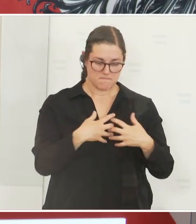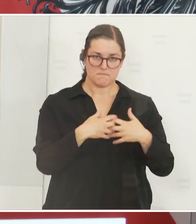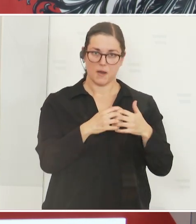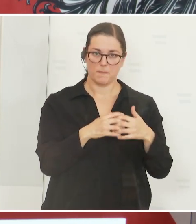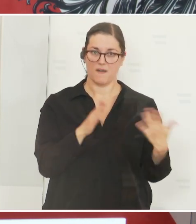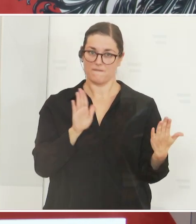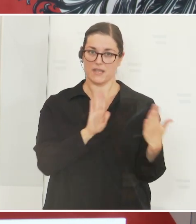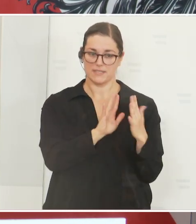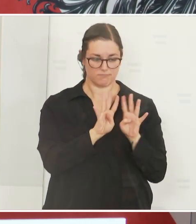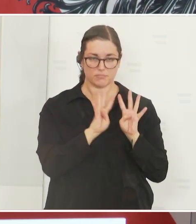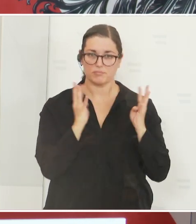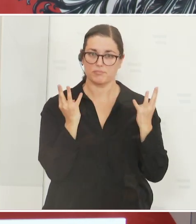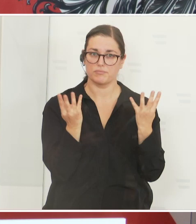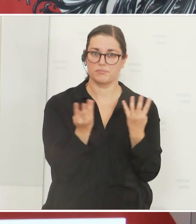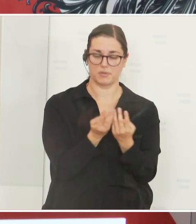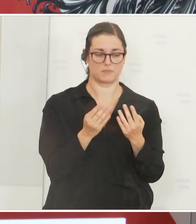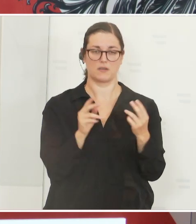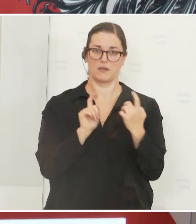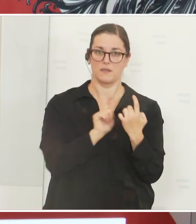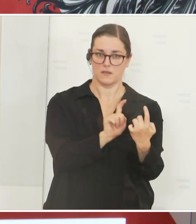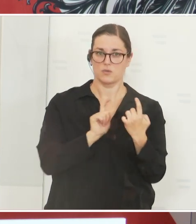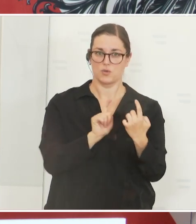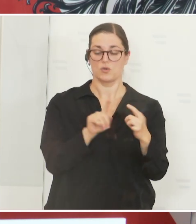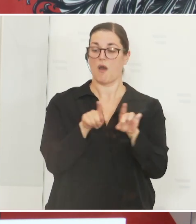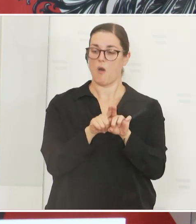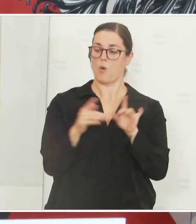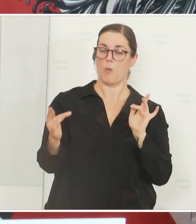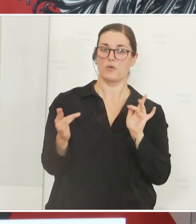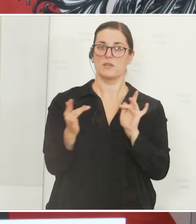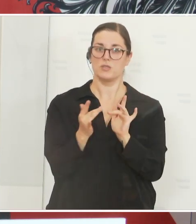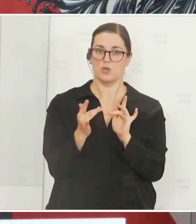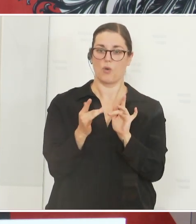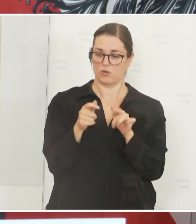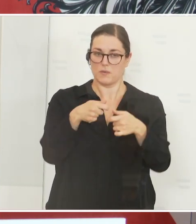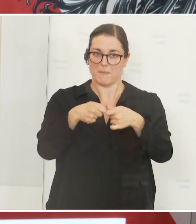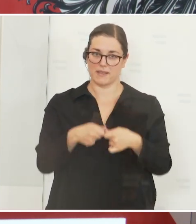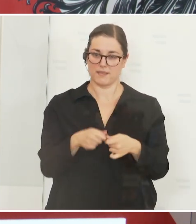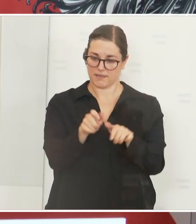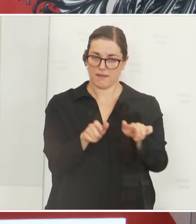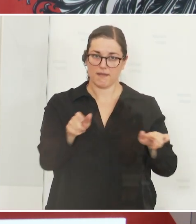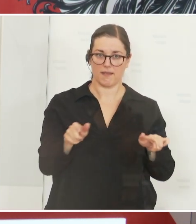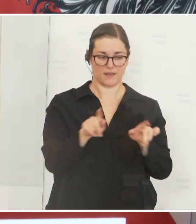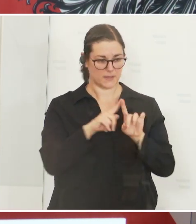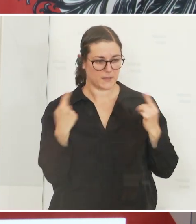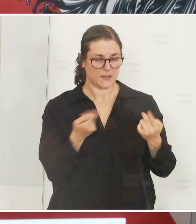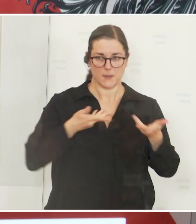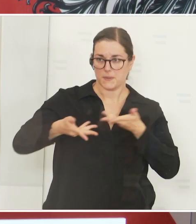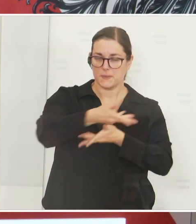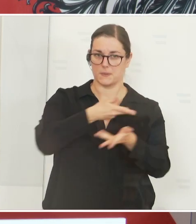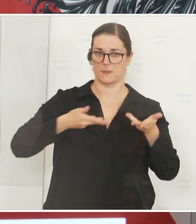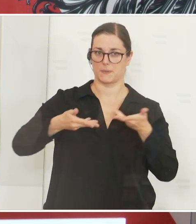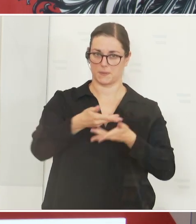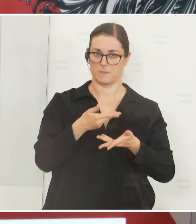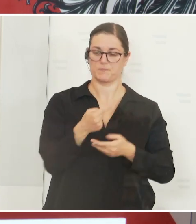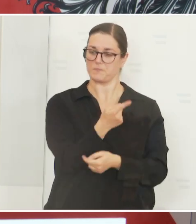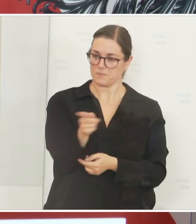gatherings with them, roundtable discussions with opposition members, talks on constitutional reform, which have been